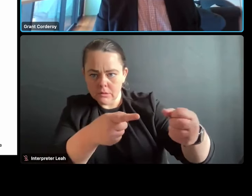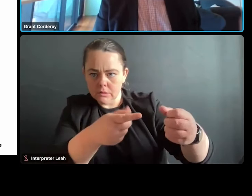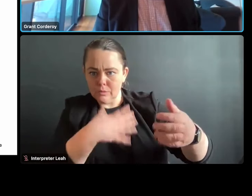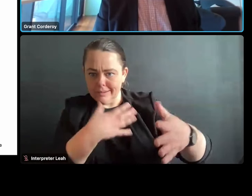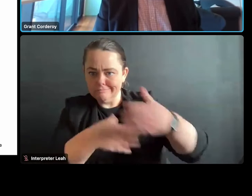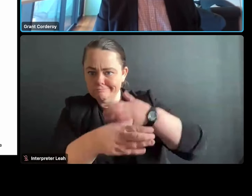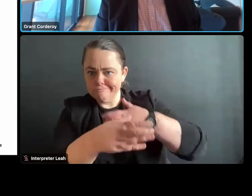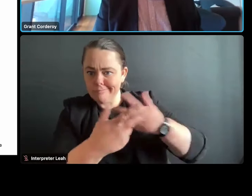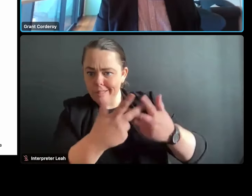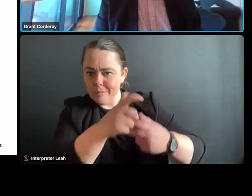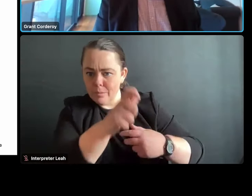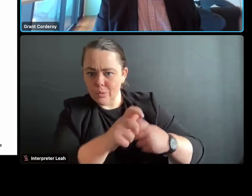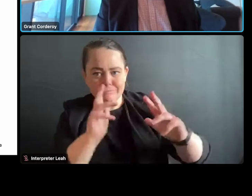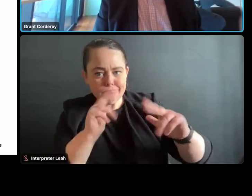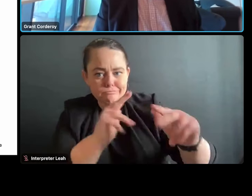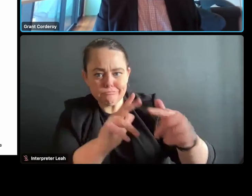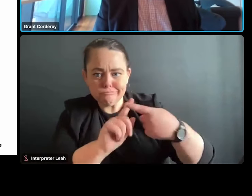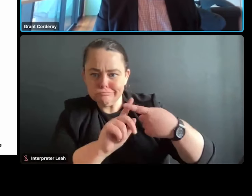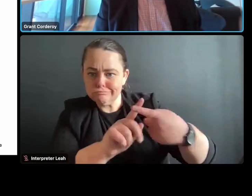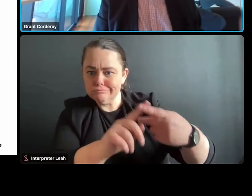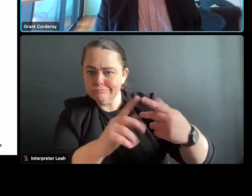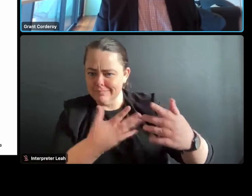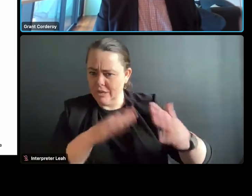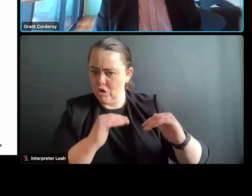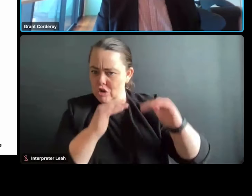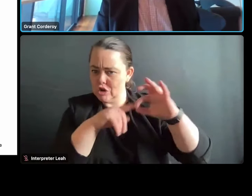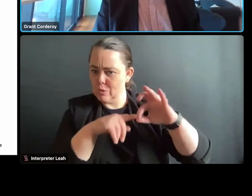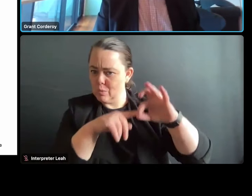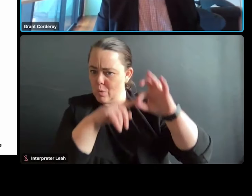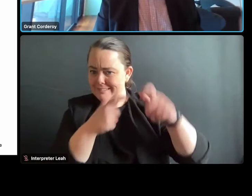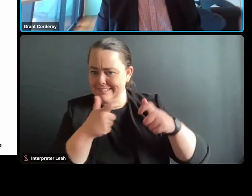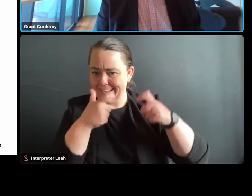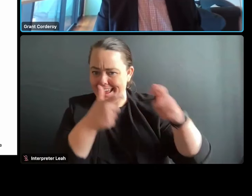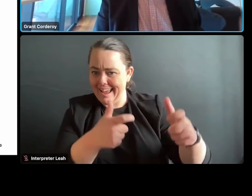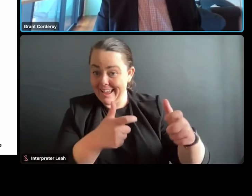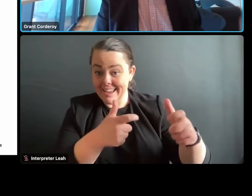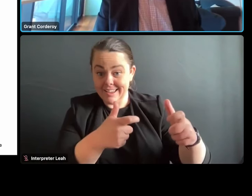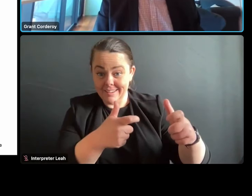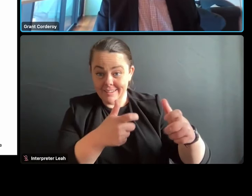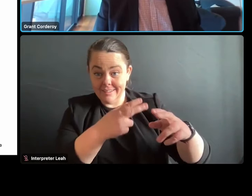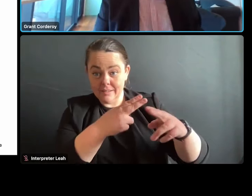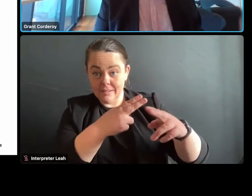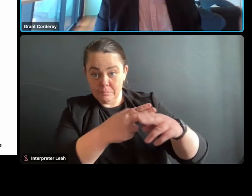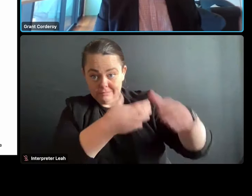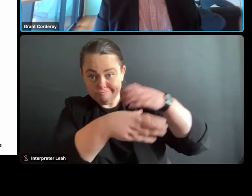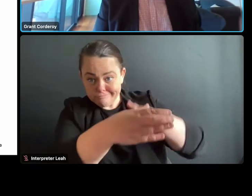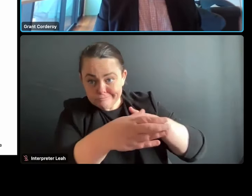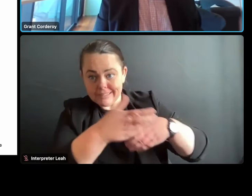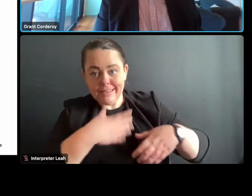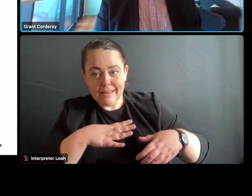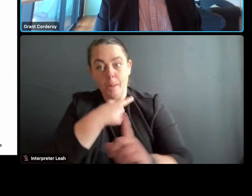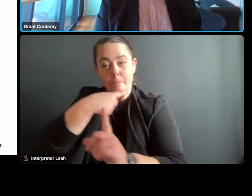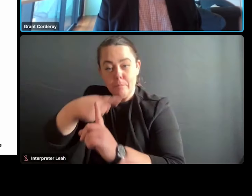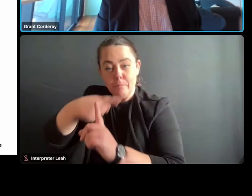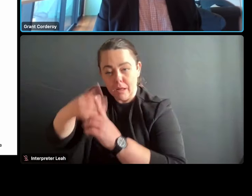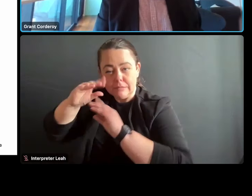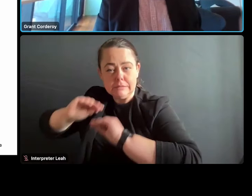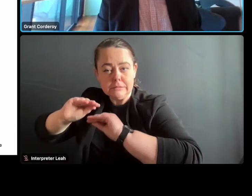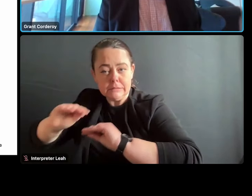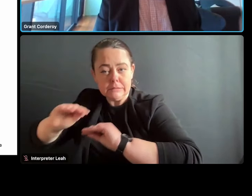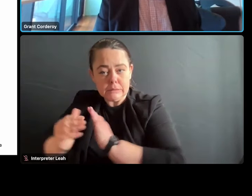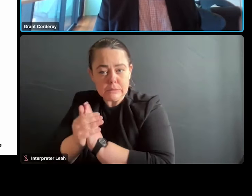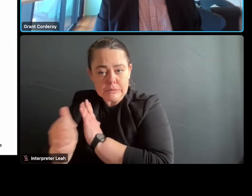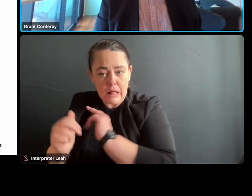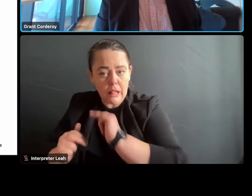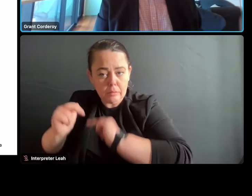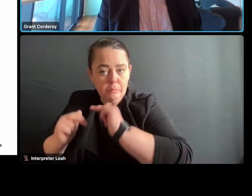we're providing good, consistent care. So it's not insignificant. And we need to understand from a